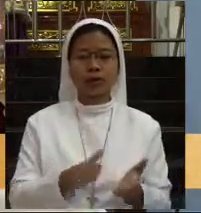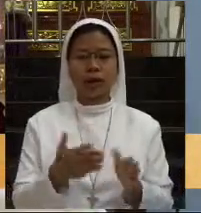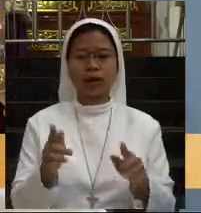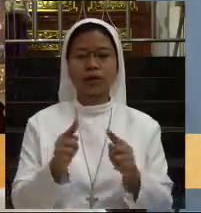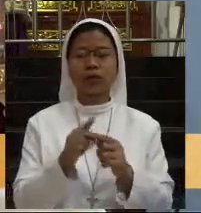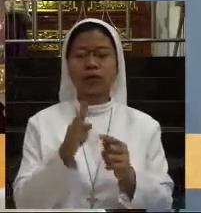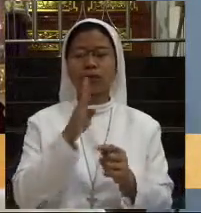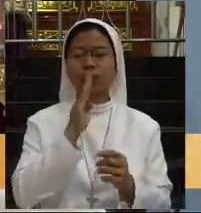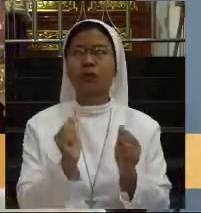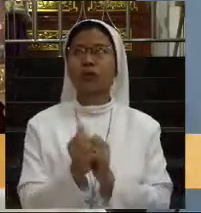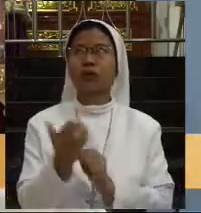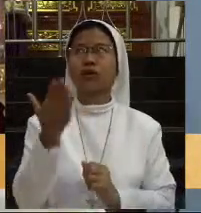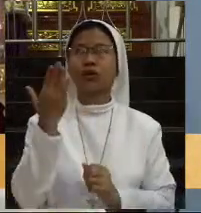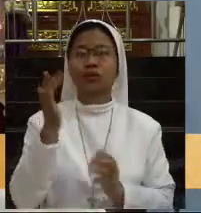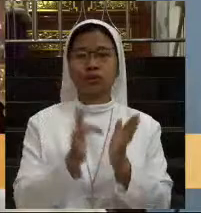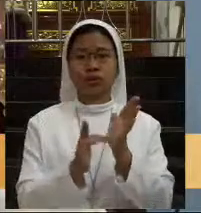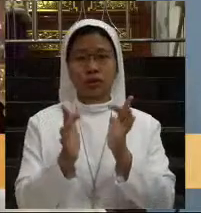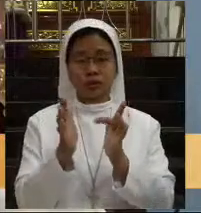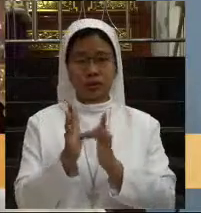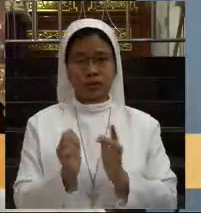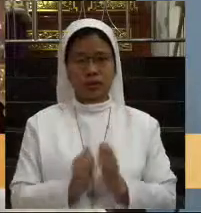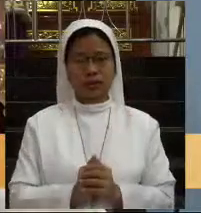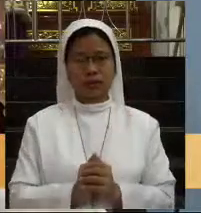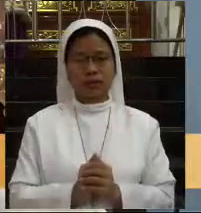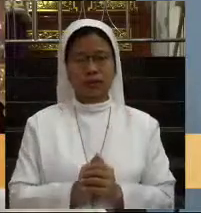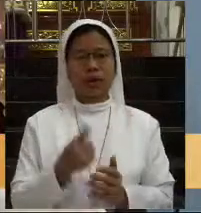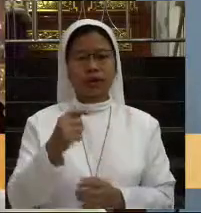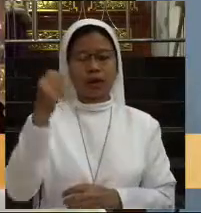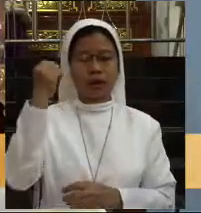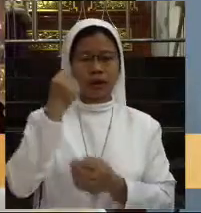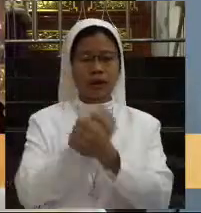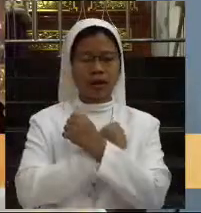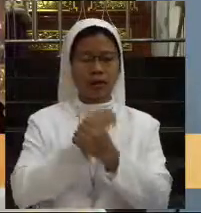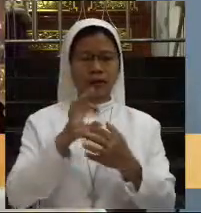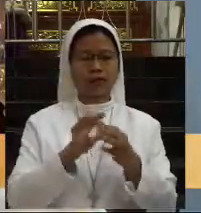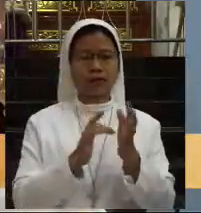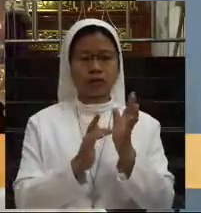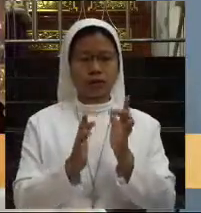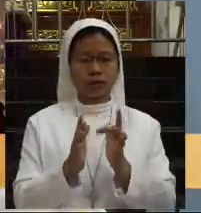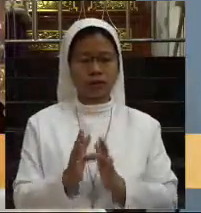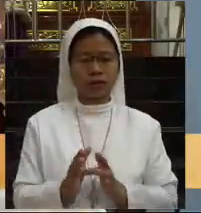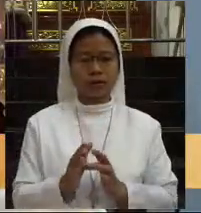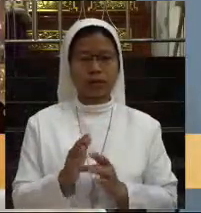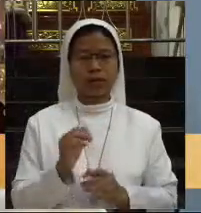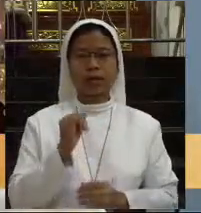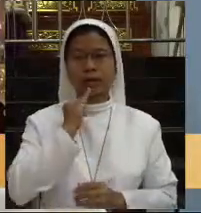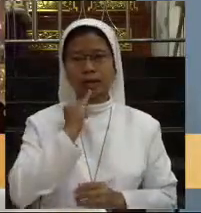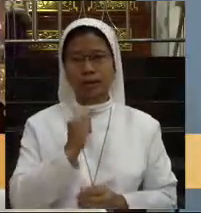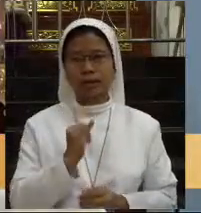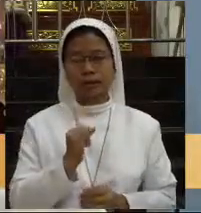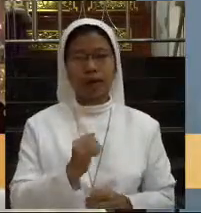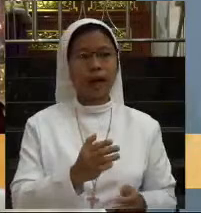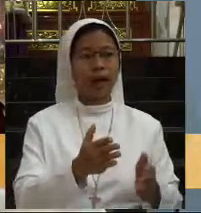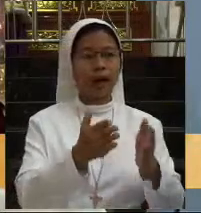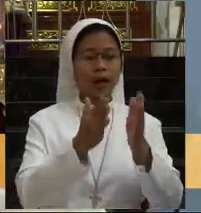The love of Jesus and the love of doing what Jesus asked him to